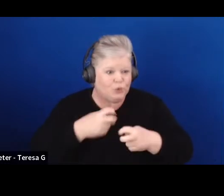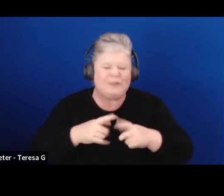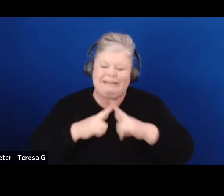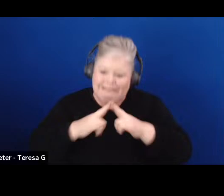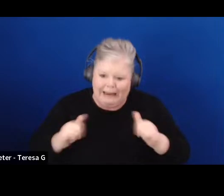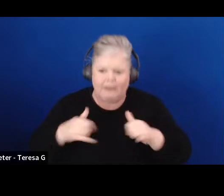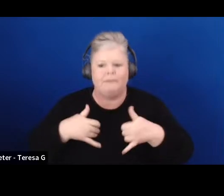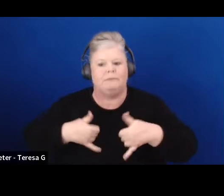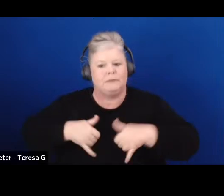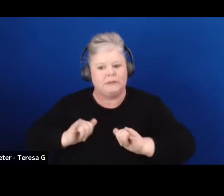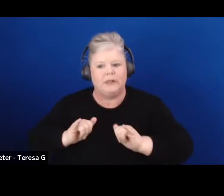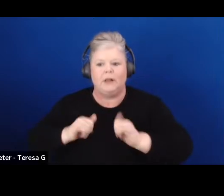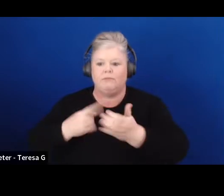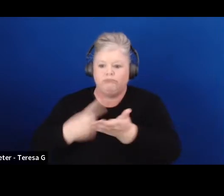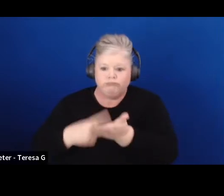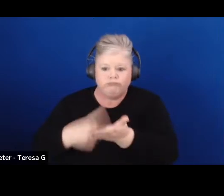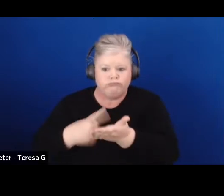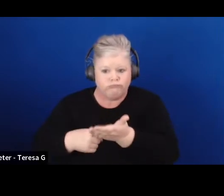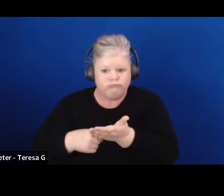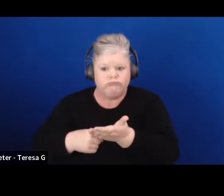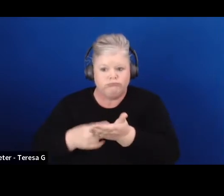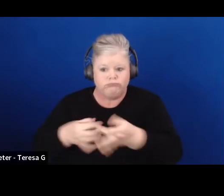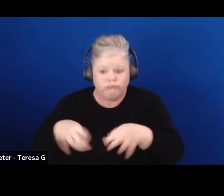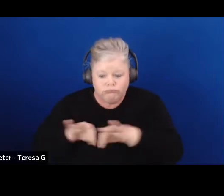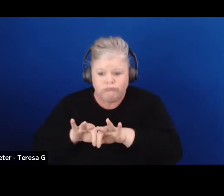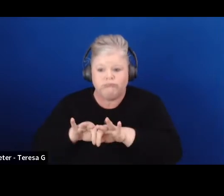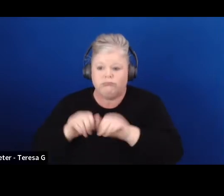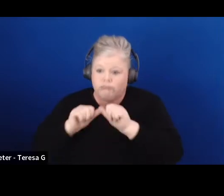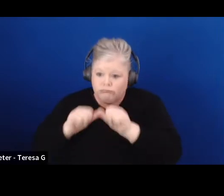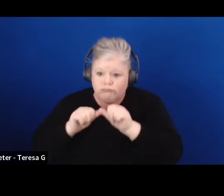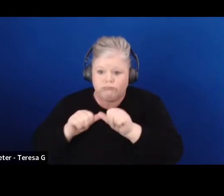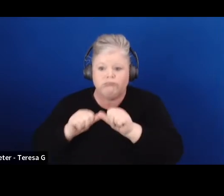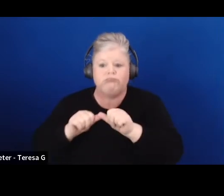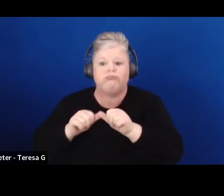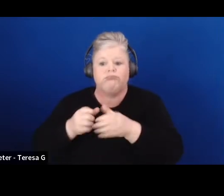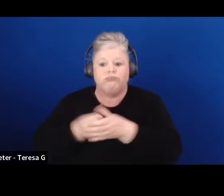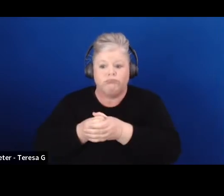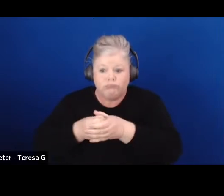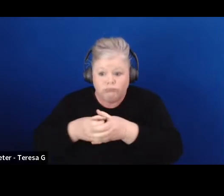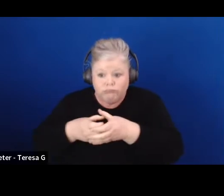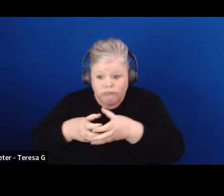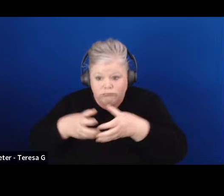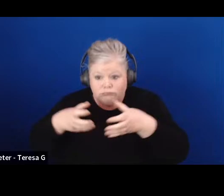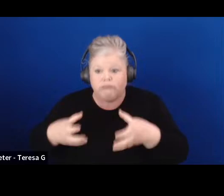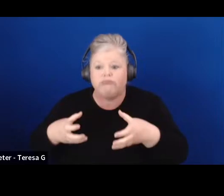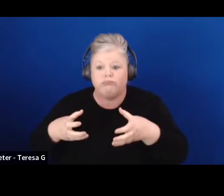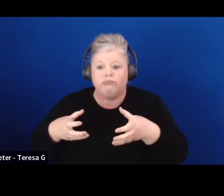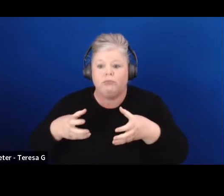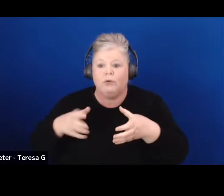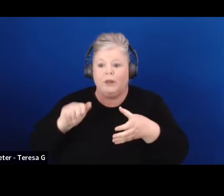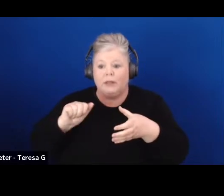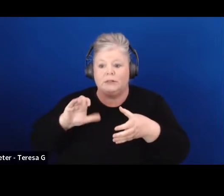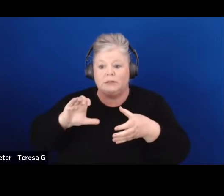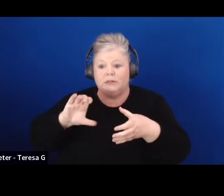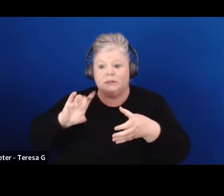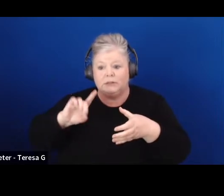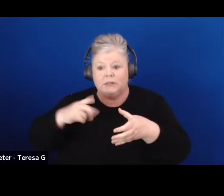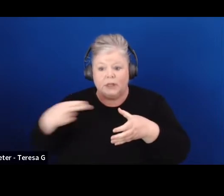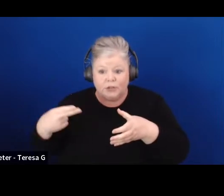HOH, and it's important to maintain and continue and to grow and expand, and also have that